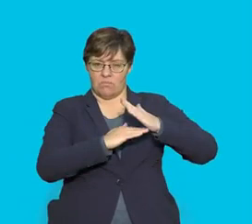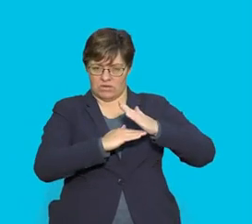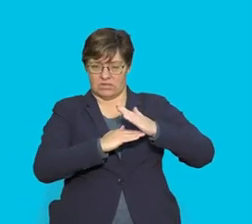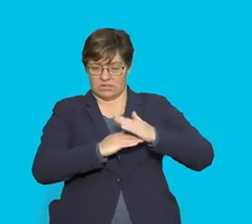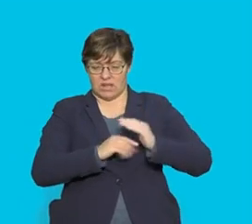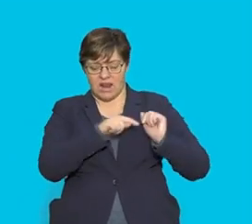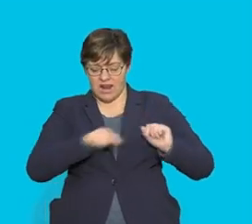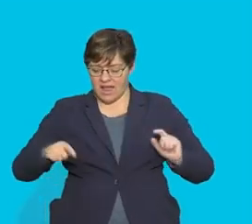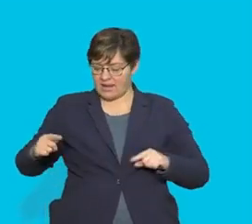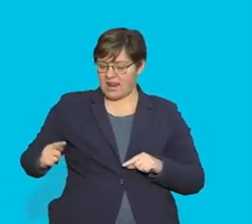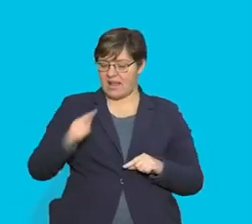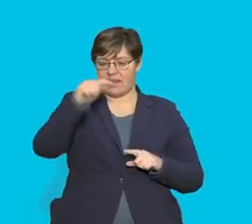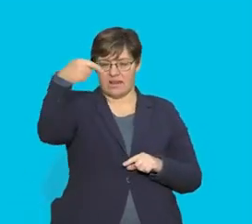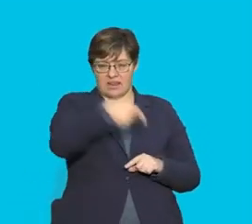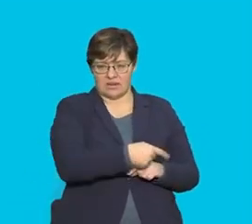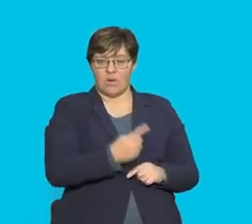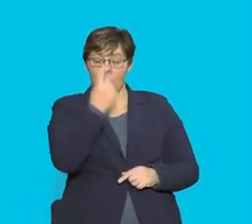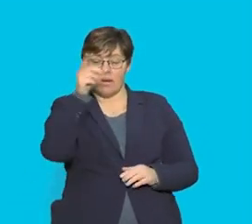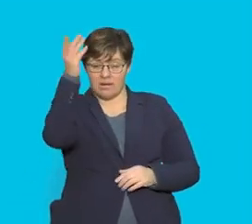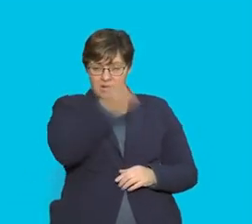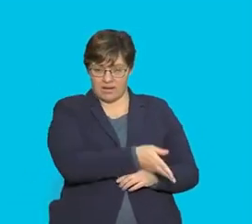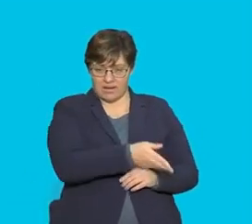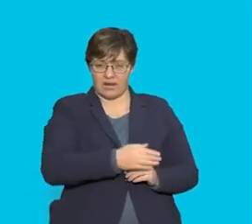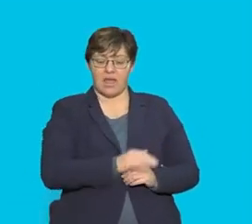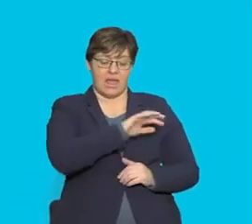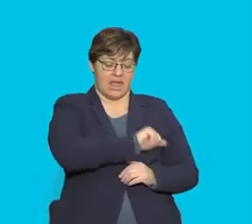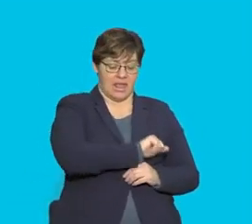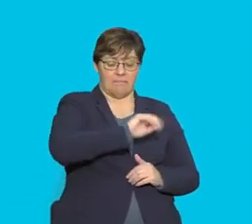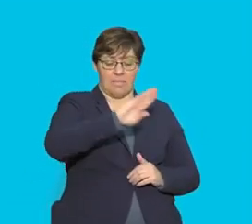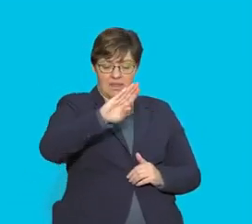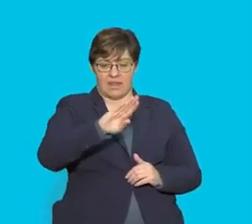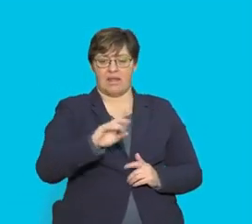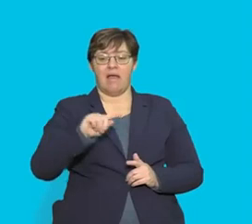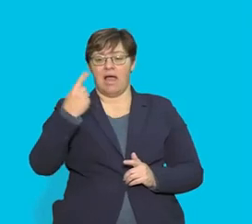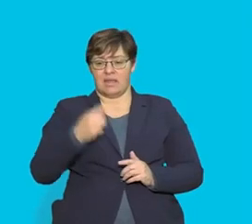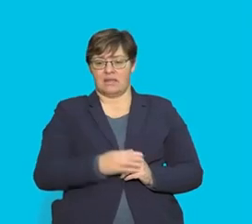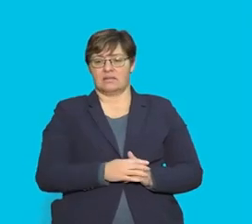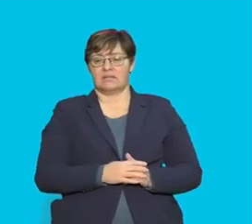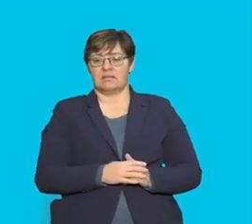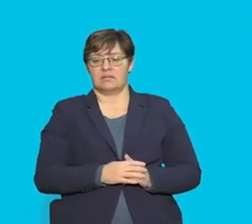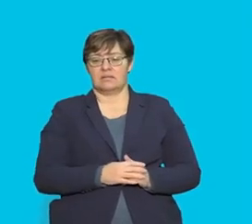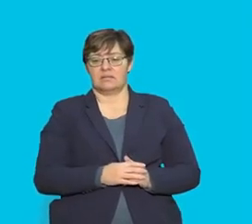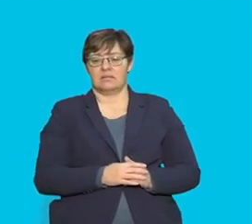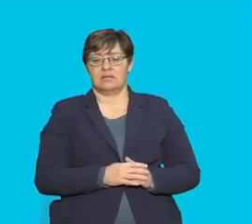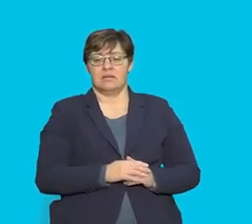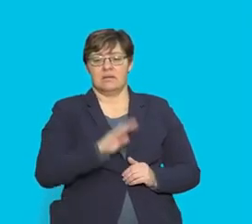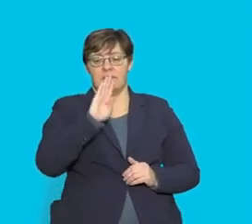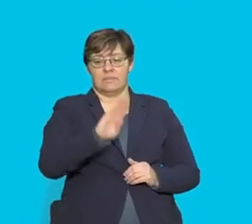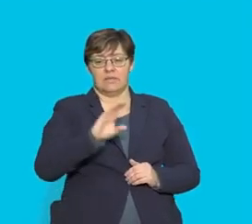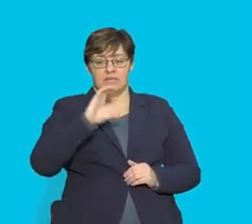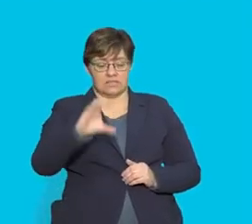points. One line segment, let's call it A, B. Another line segment, let's call it